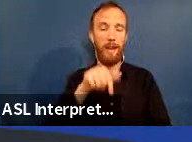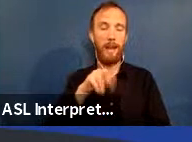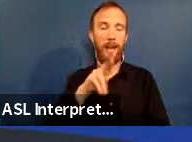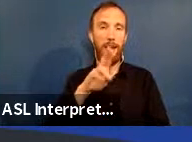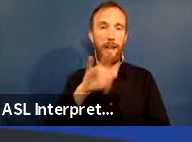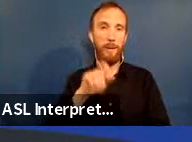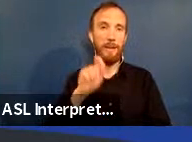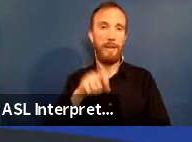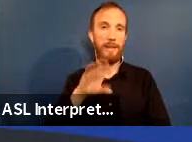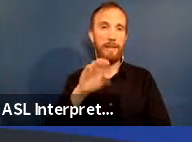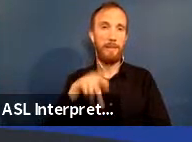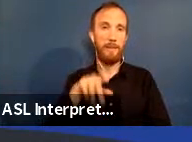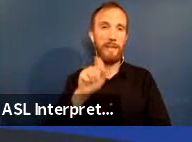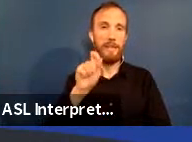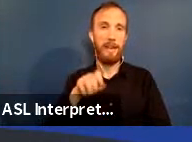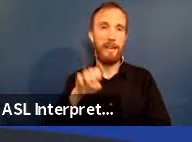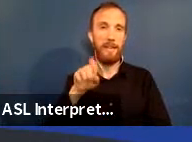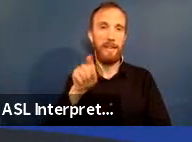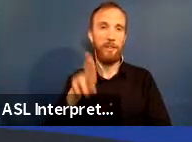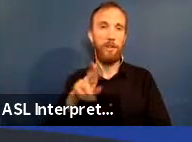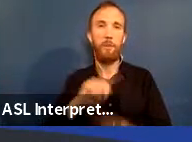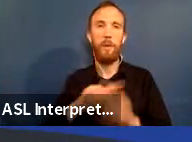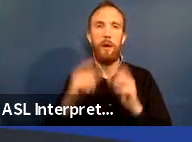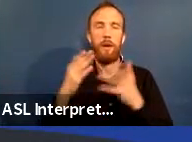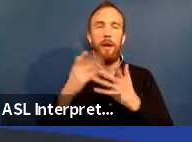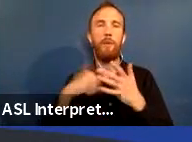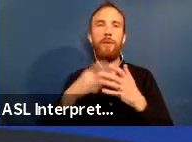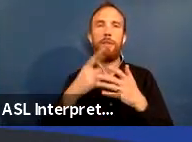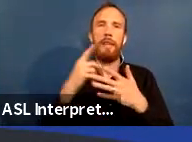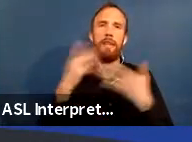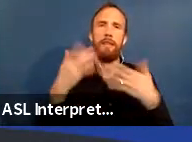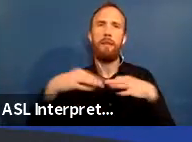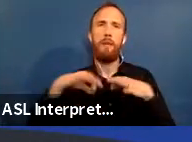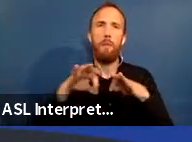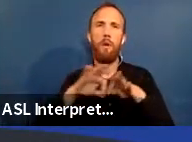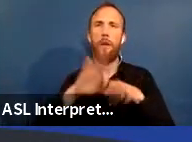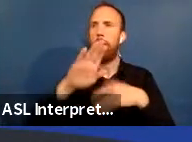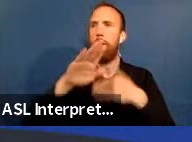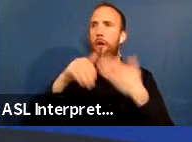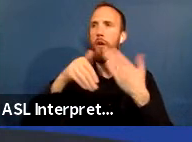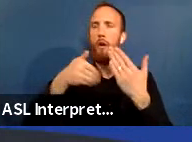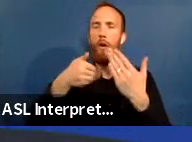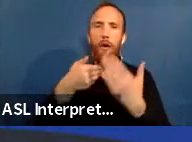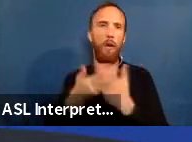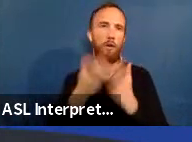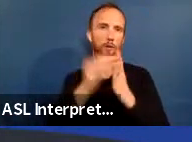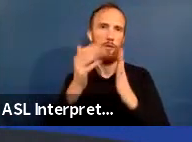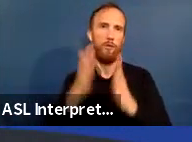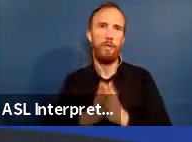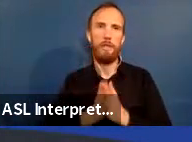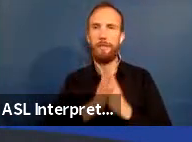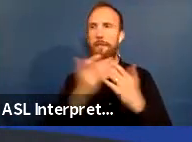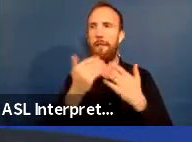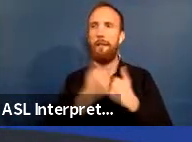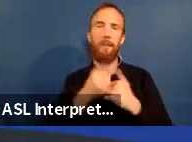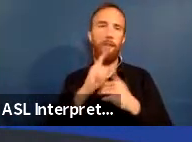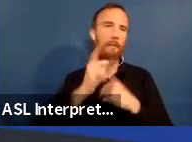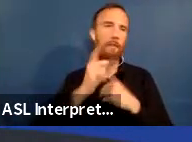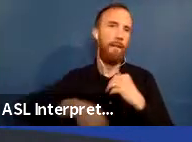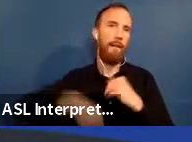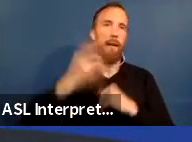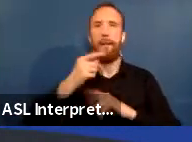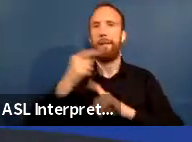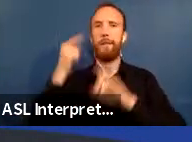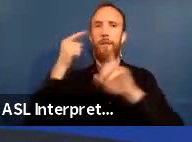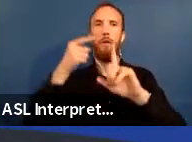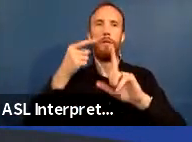targeting universalism says it is important that we get all of our students within the district to the highest goal, meaning that we're not going to lower